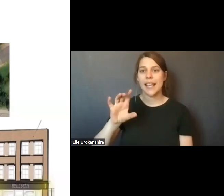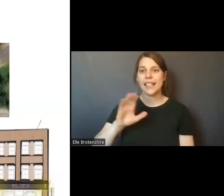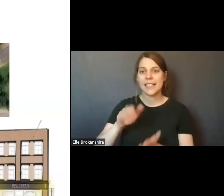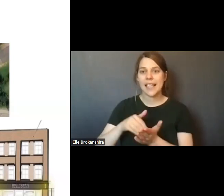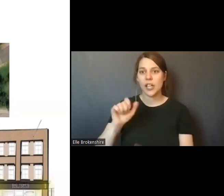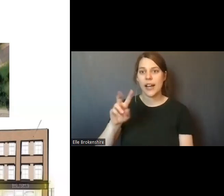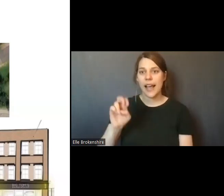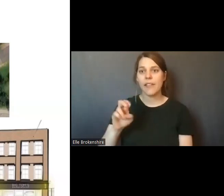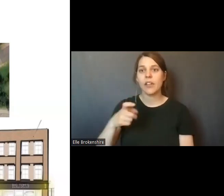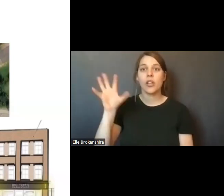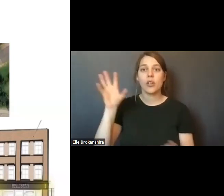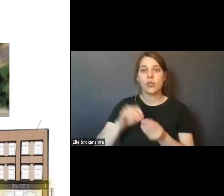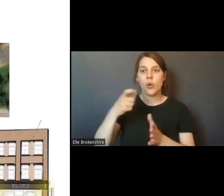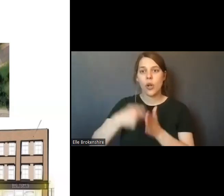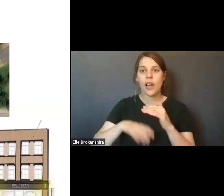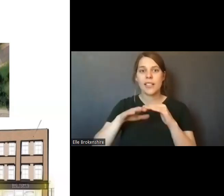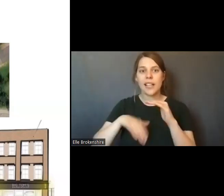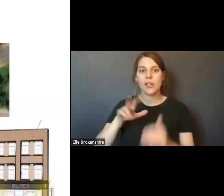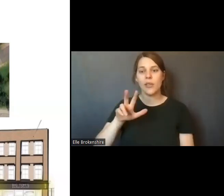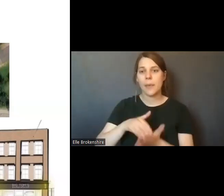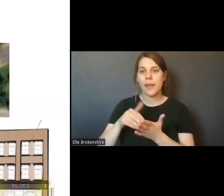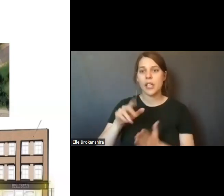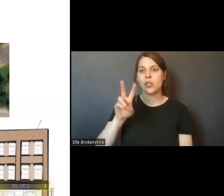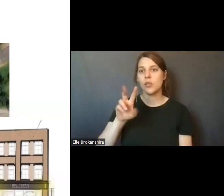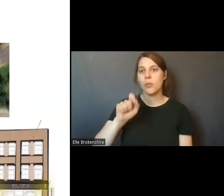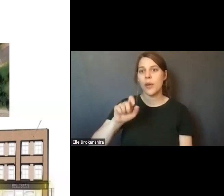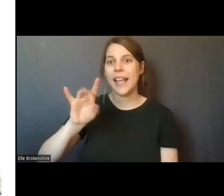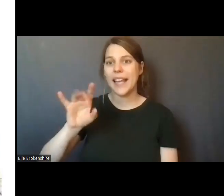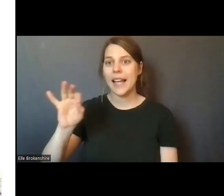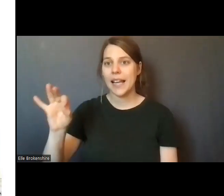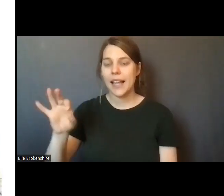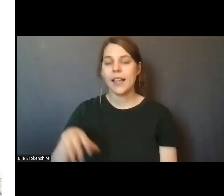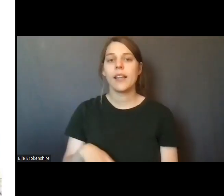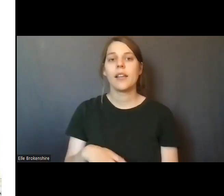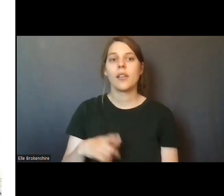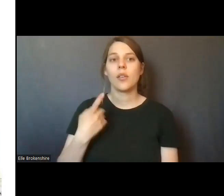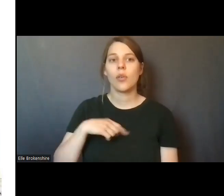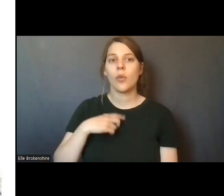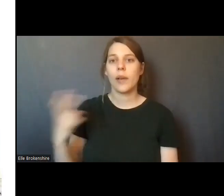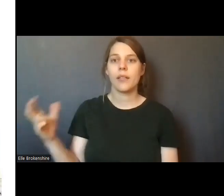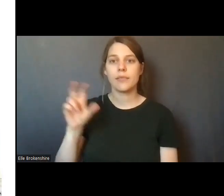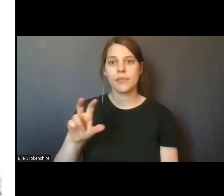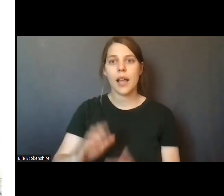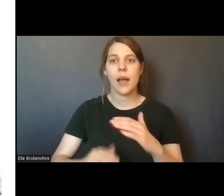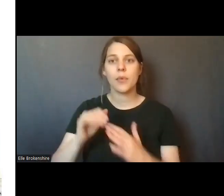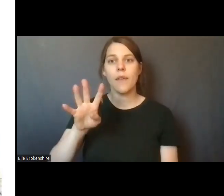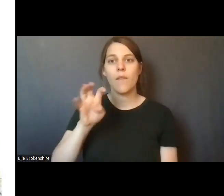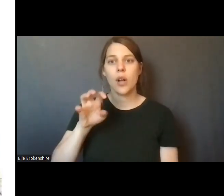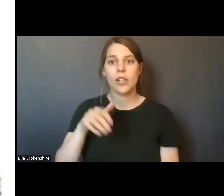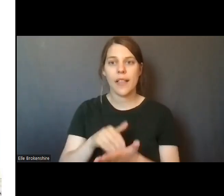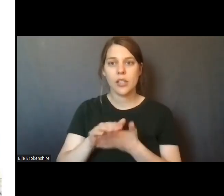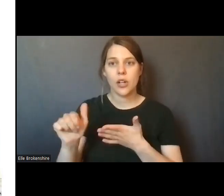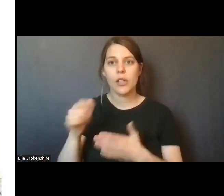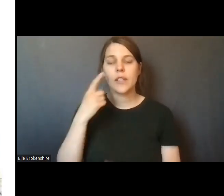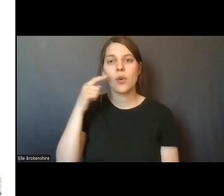under 3 million, so 2.899. And we are allocating up to $400,000 for